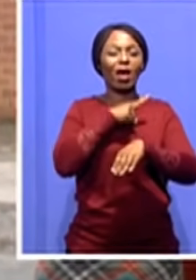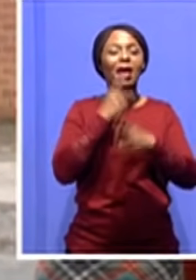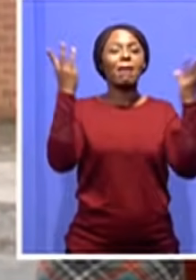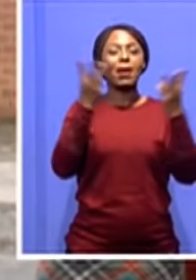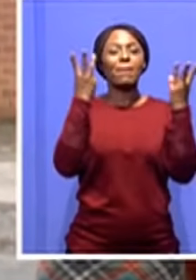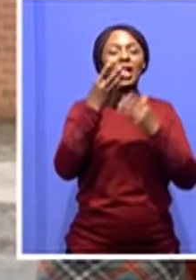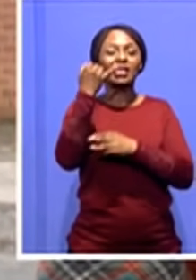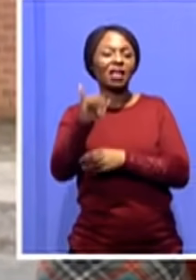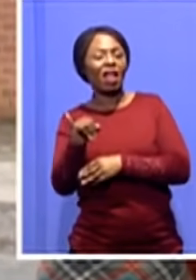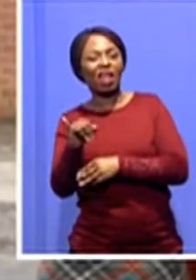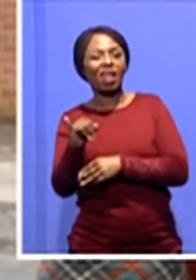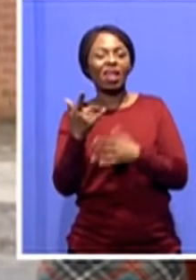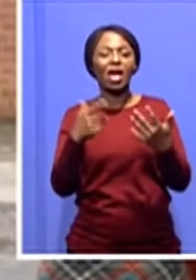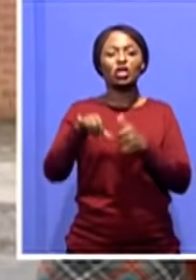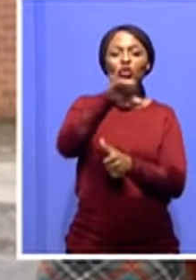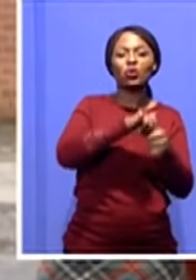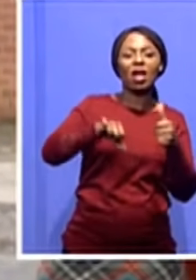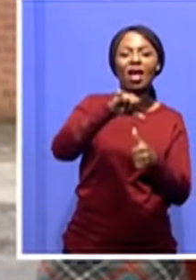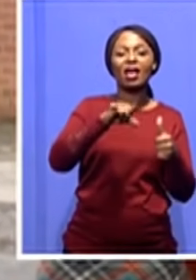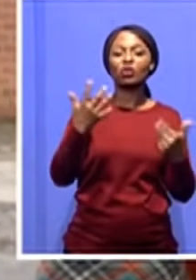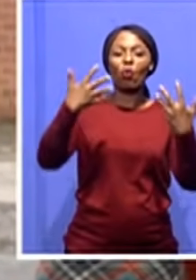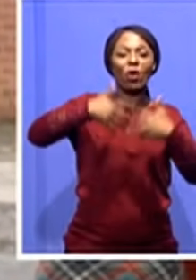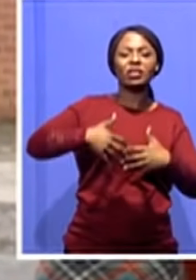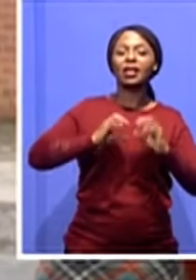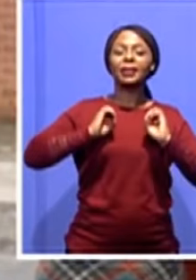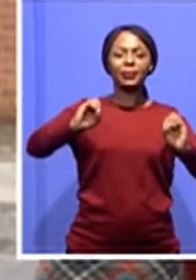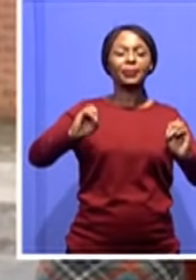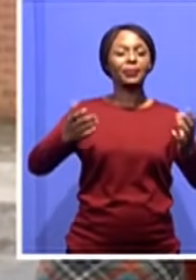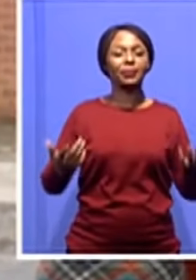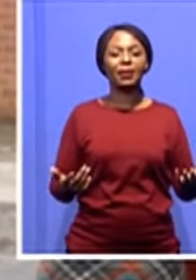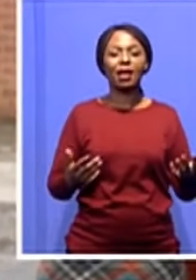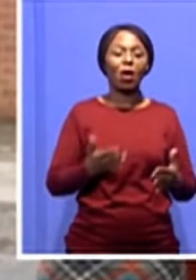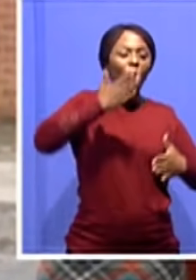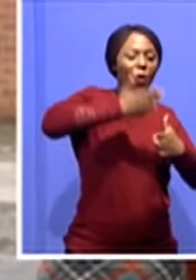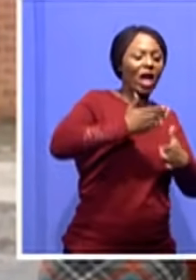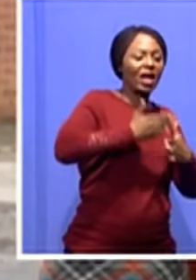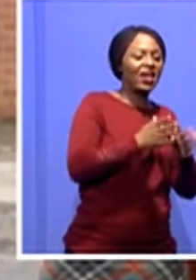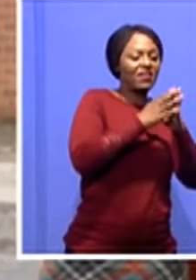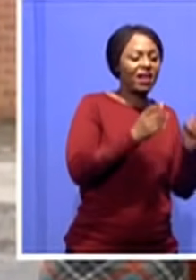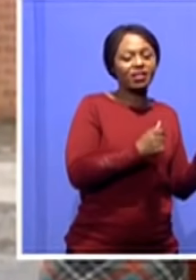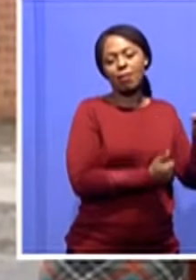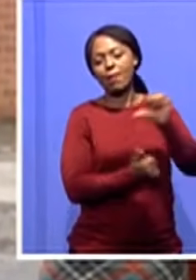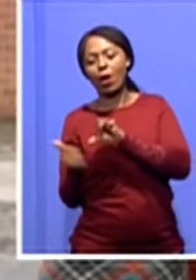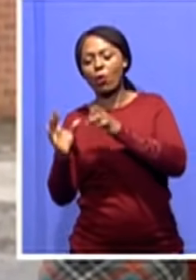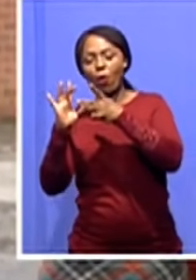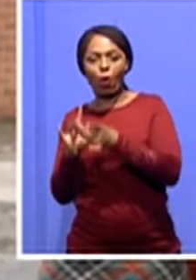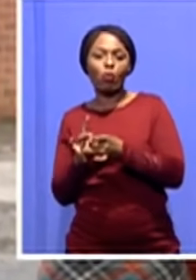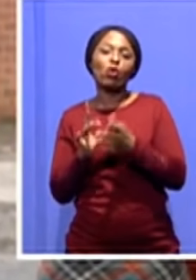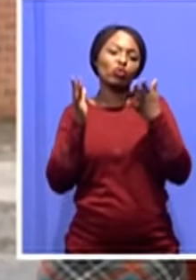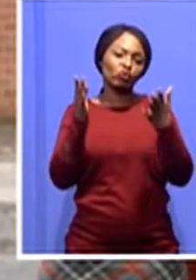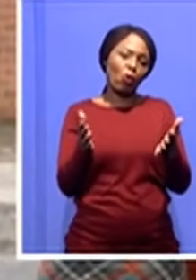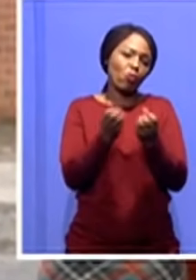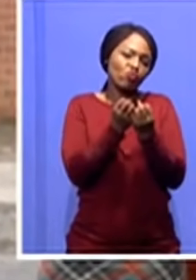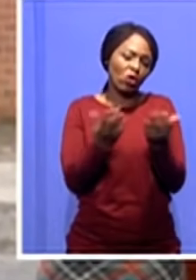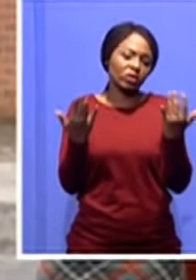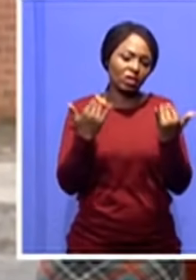socializing together, and if they do, it's just as work, and then they go back to their own community. So that is something that we would focus on, or we will focus on